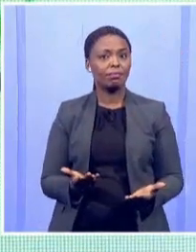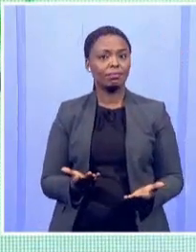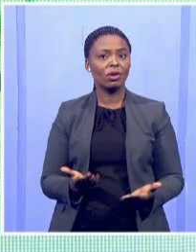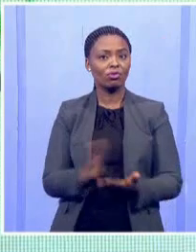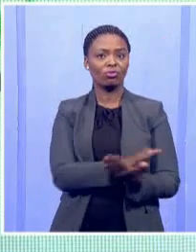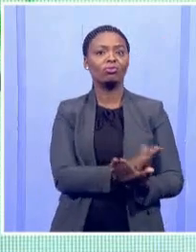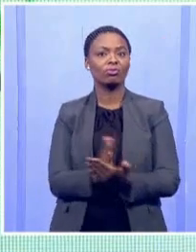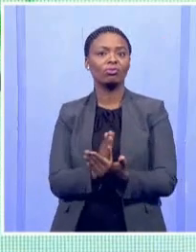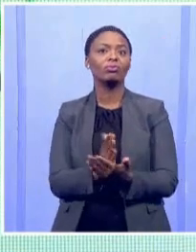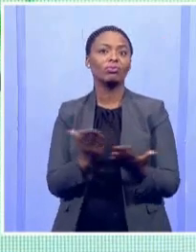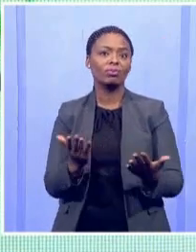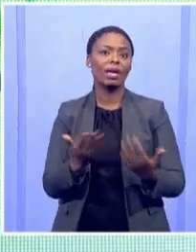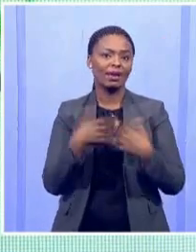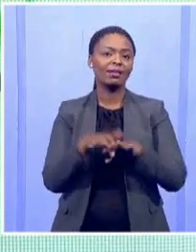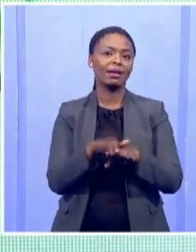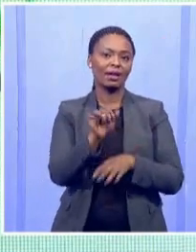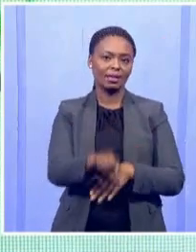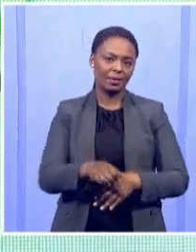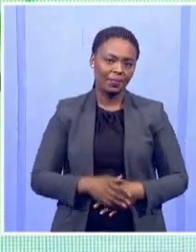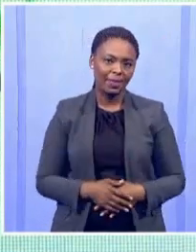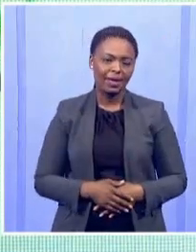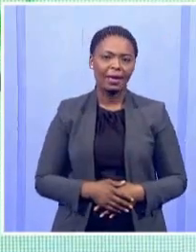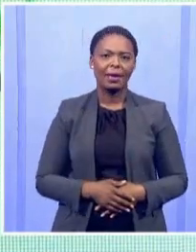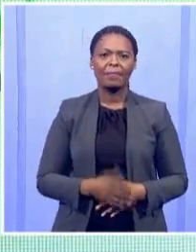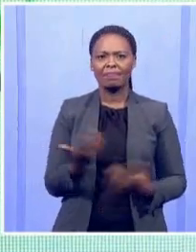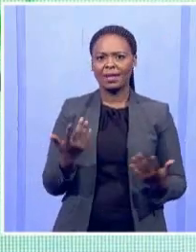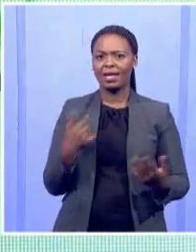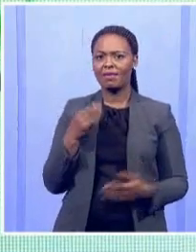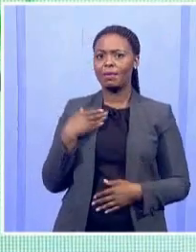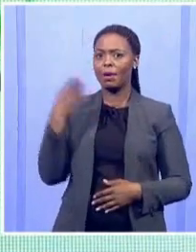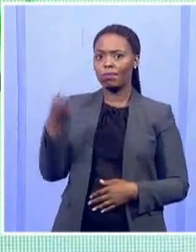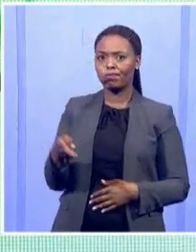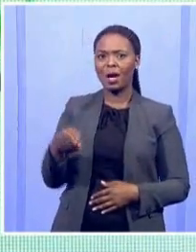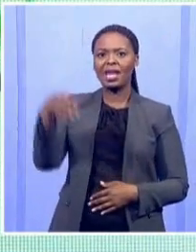if I pitch up in Namibia,